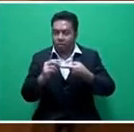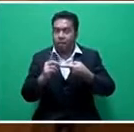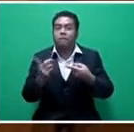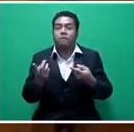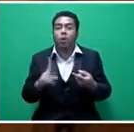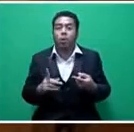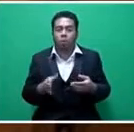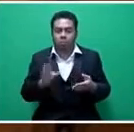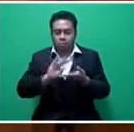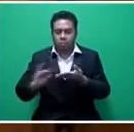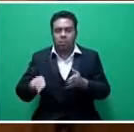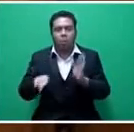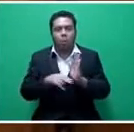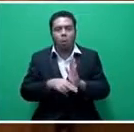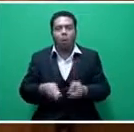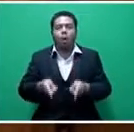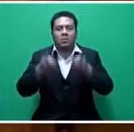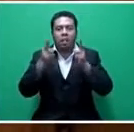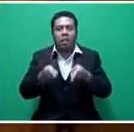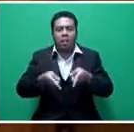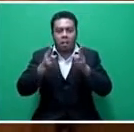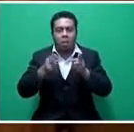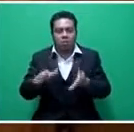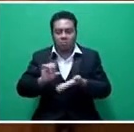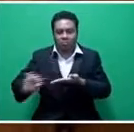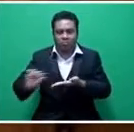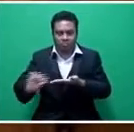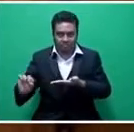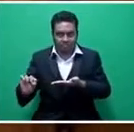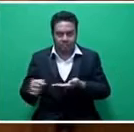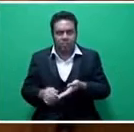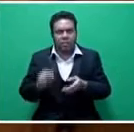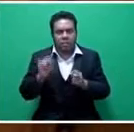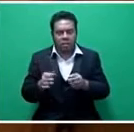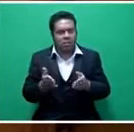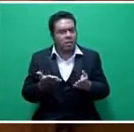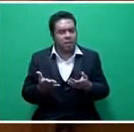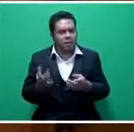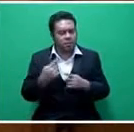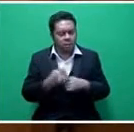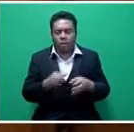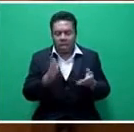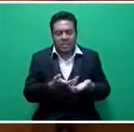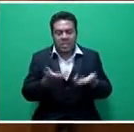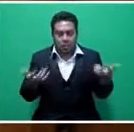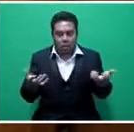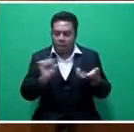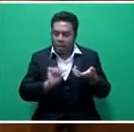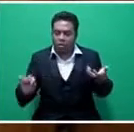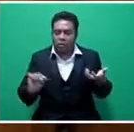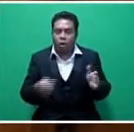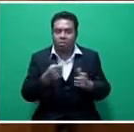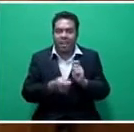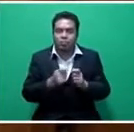managements' work is coordinated by the school management handbook. Mr. Speaker, there's a separate allocation for textbooks, and